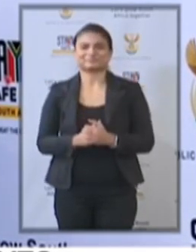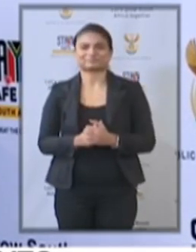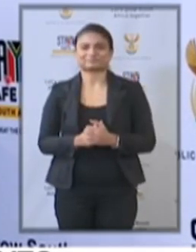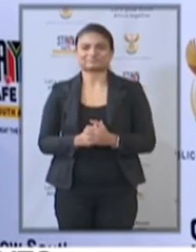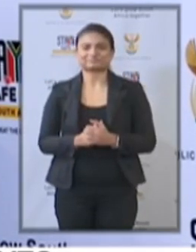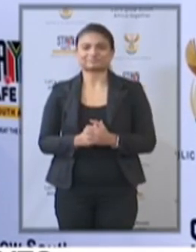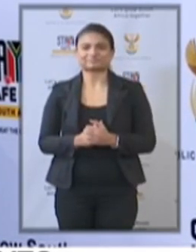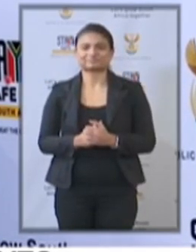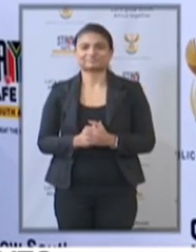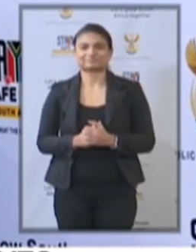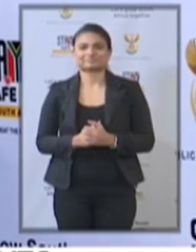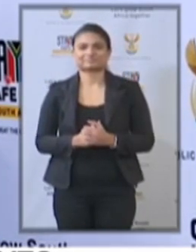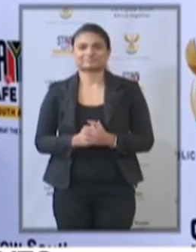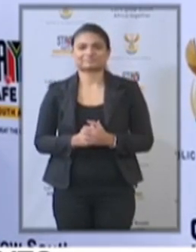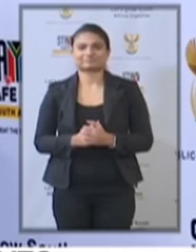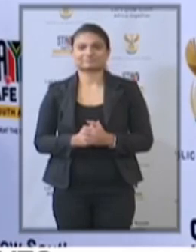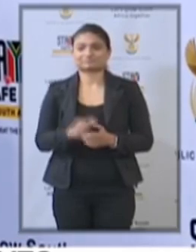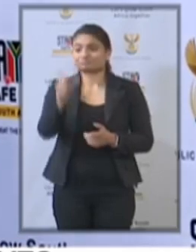Coordinator.